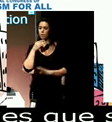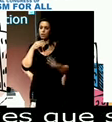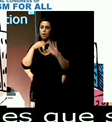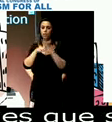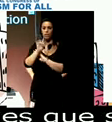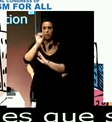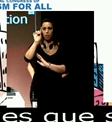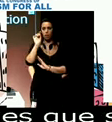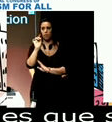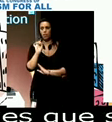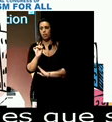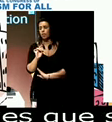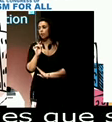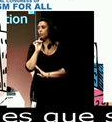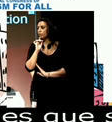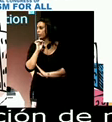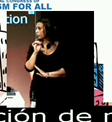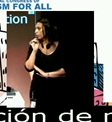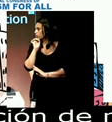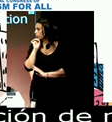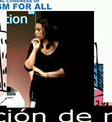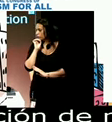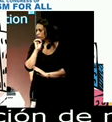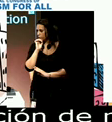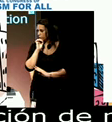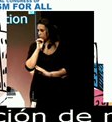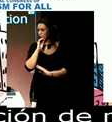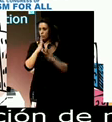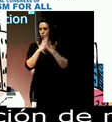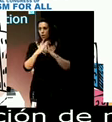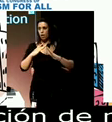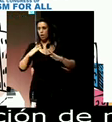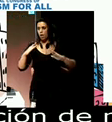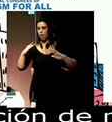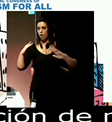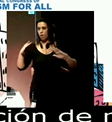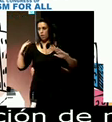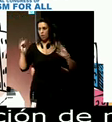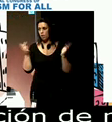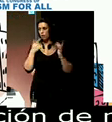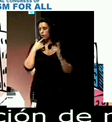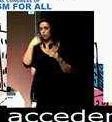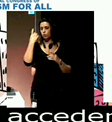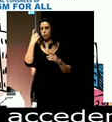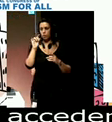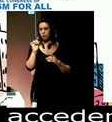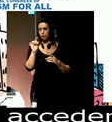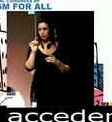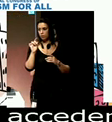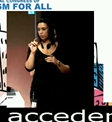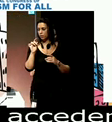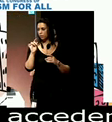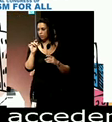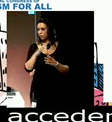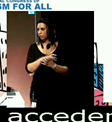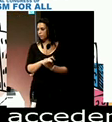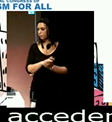And we have to have access to these options all through the app. We don't have